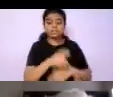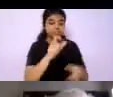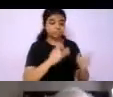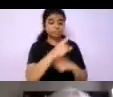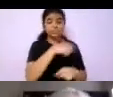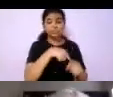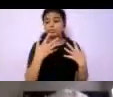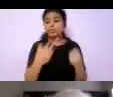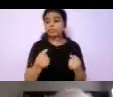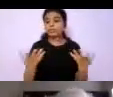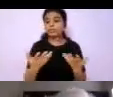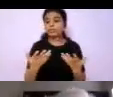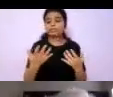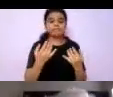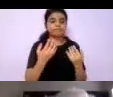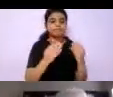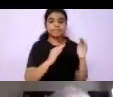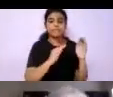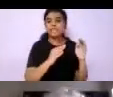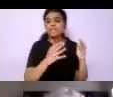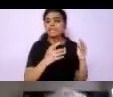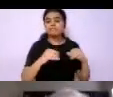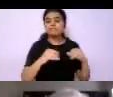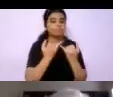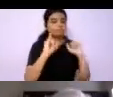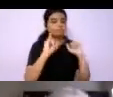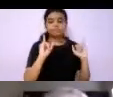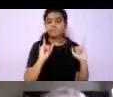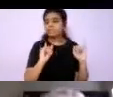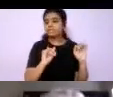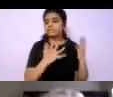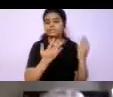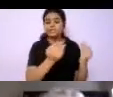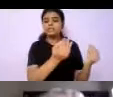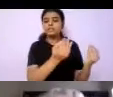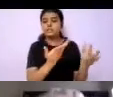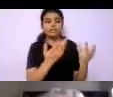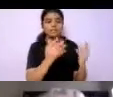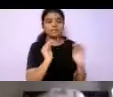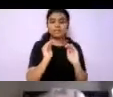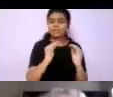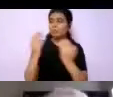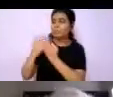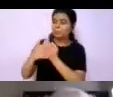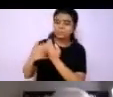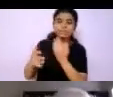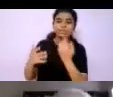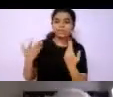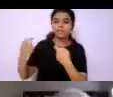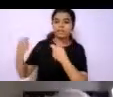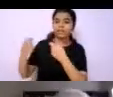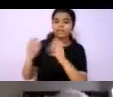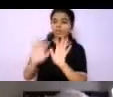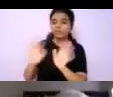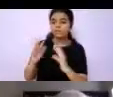and independence demanded of those who are demanding